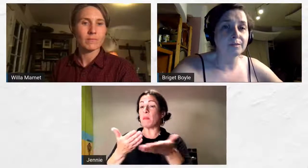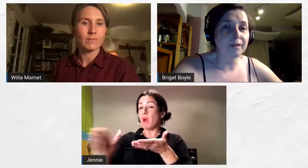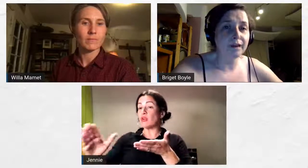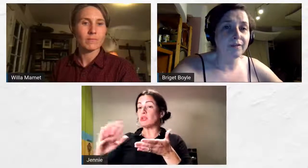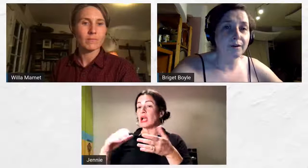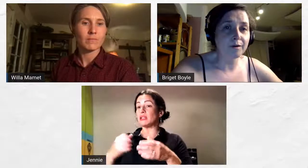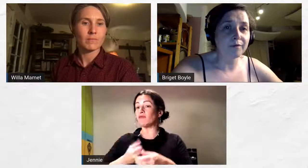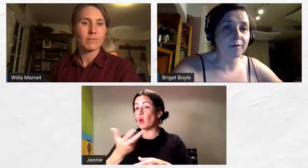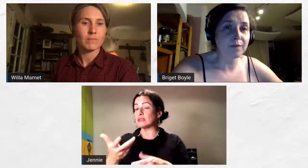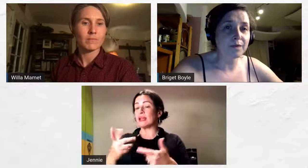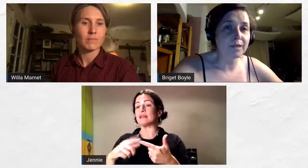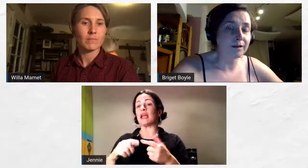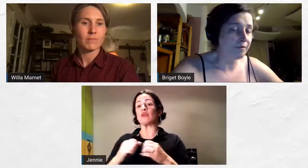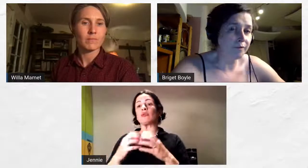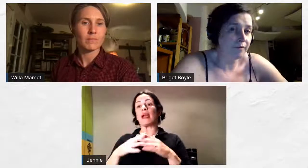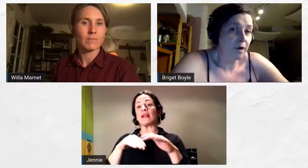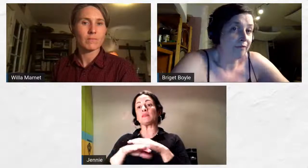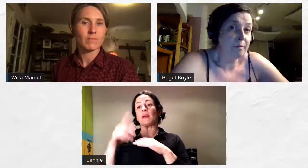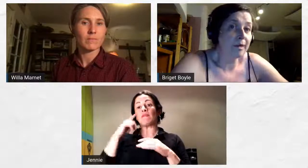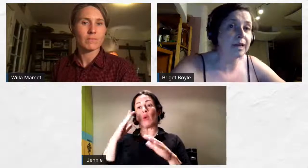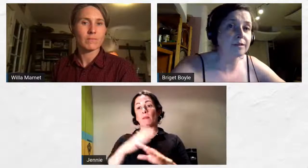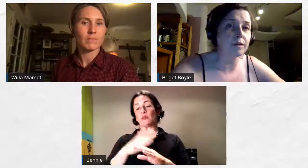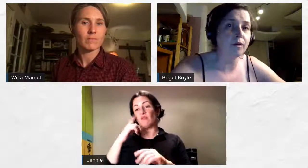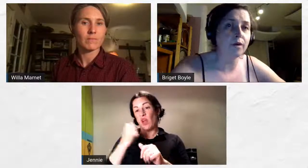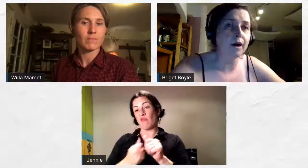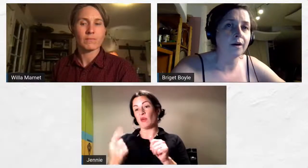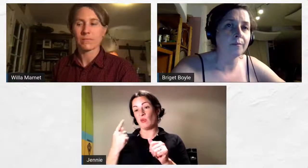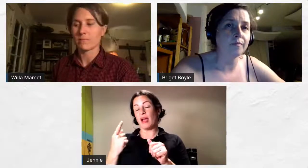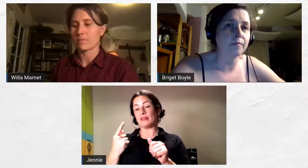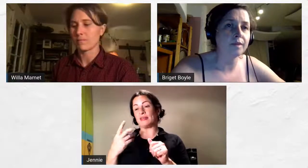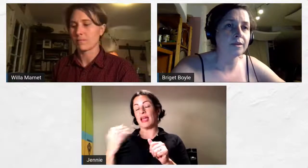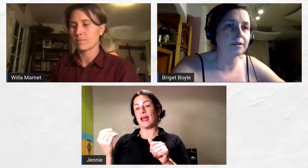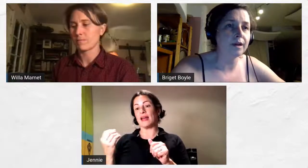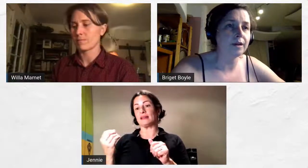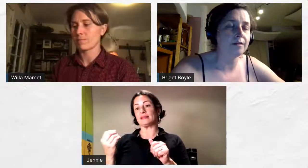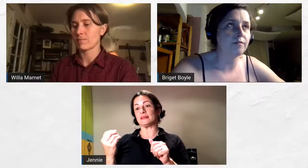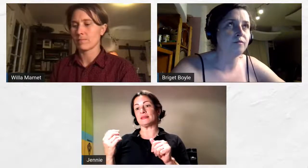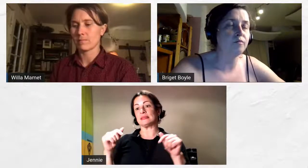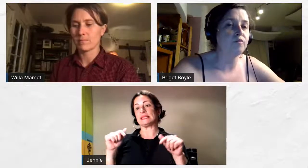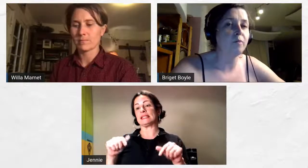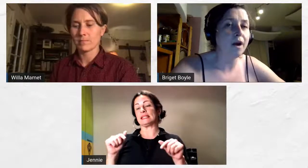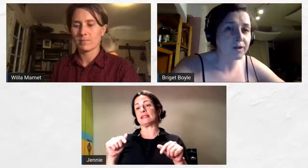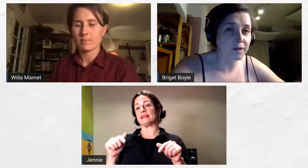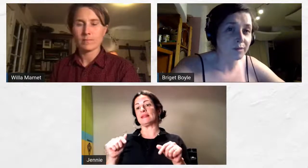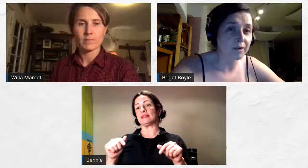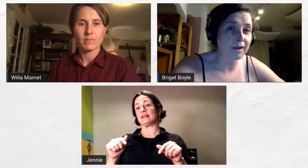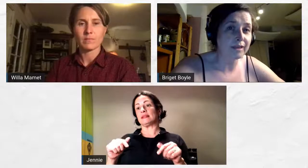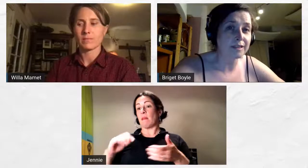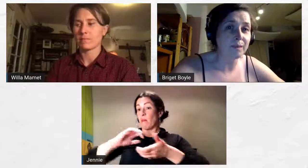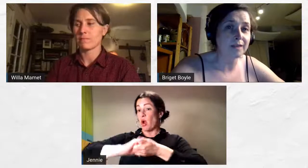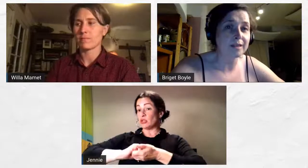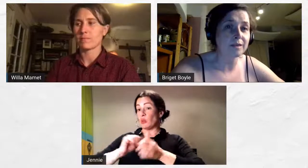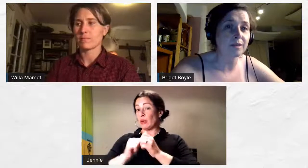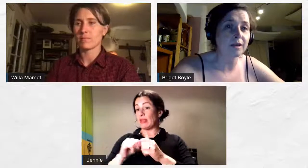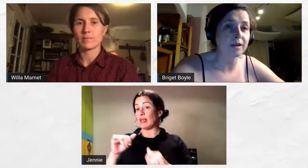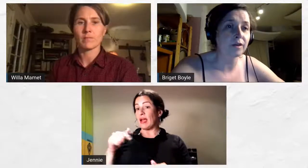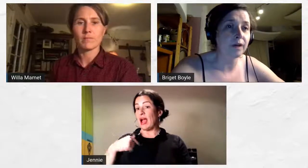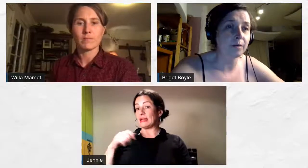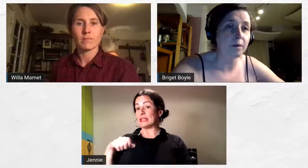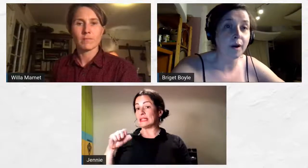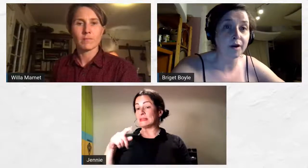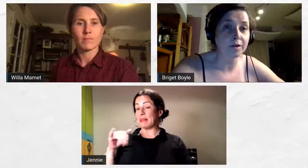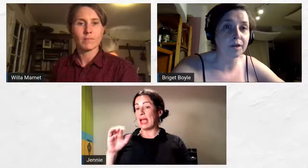create accessibility for music for everybody. So this partnership with I Need Space has been